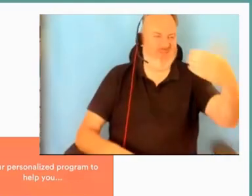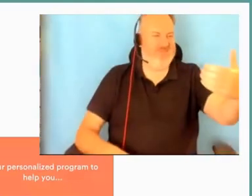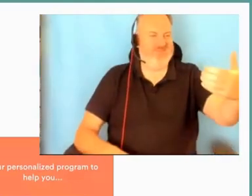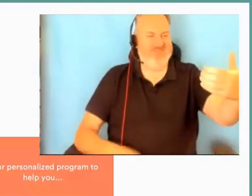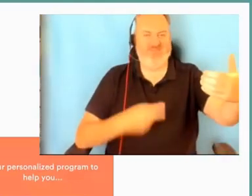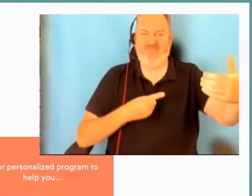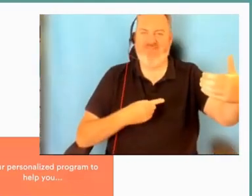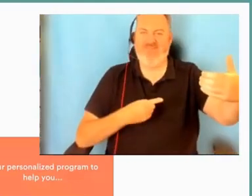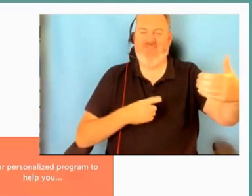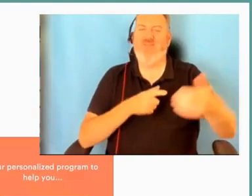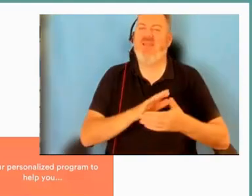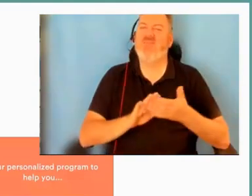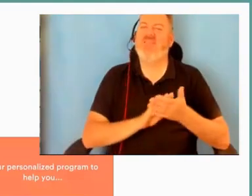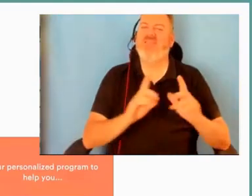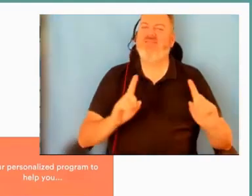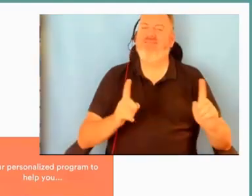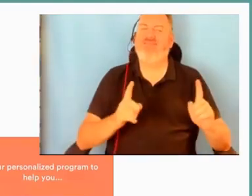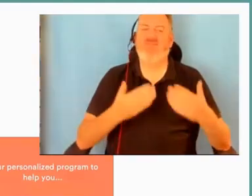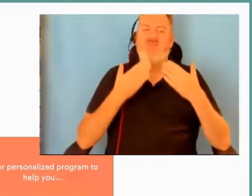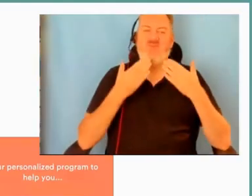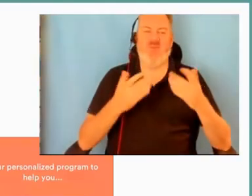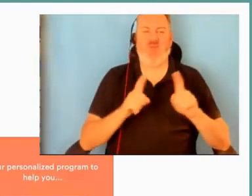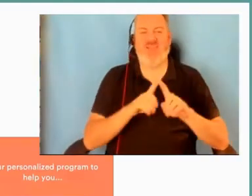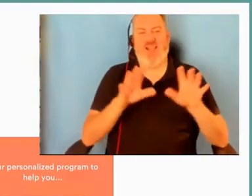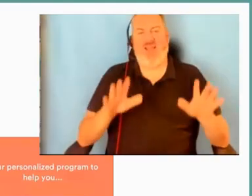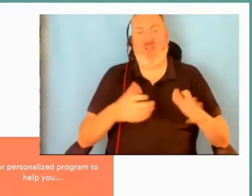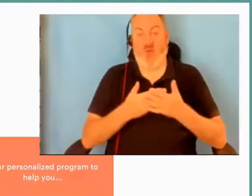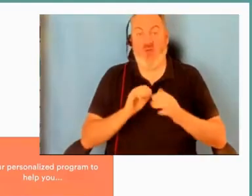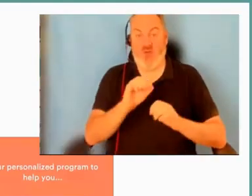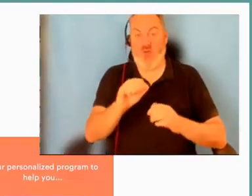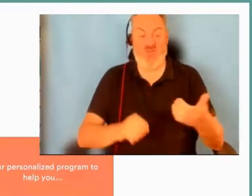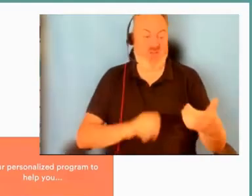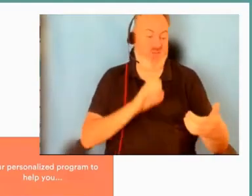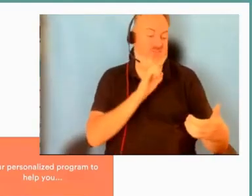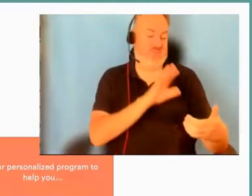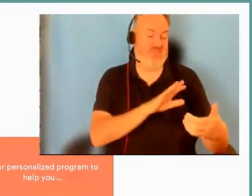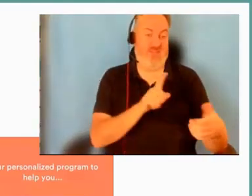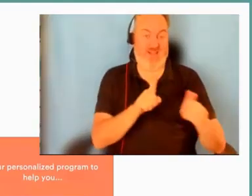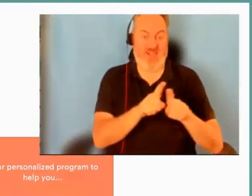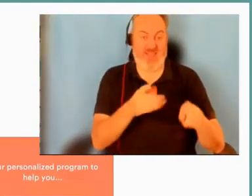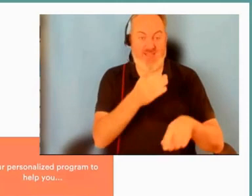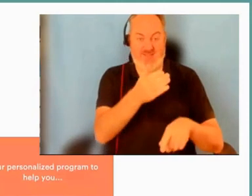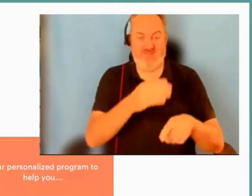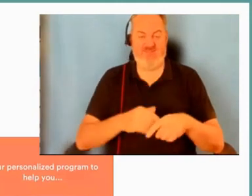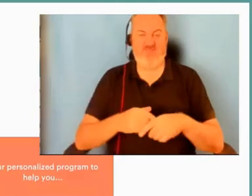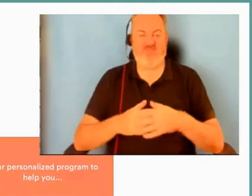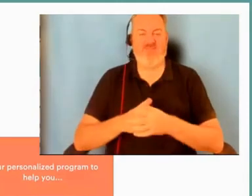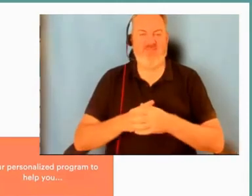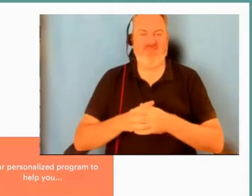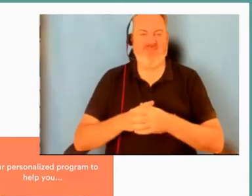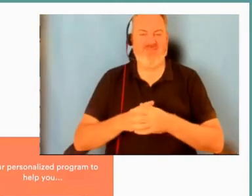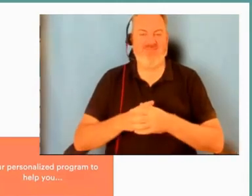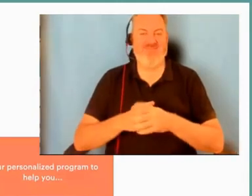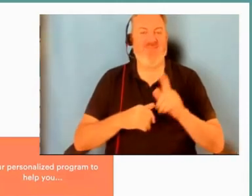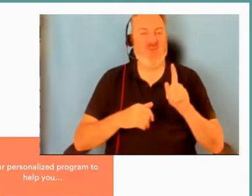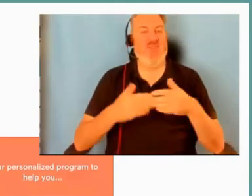shows what Sleepio looks like on a mobile device. Daylight what daylight looks